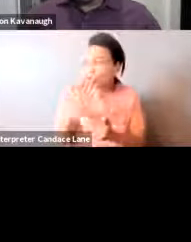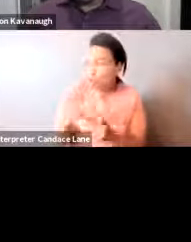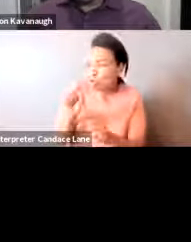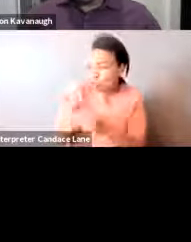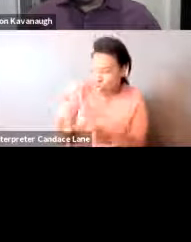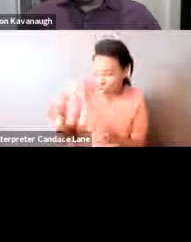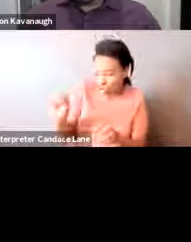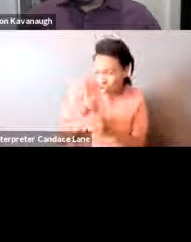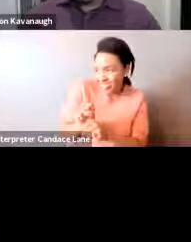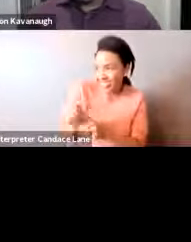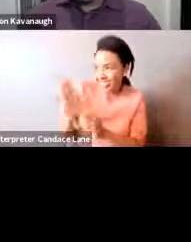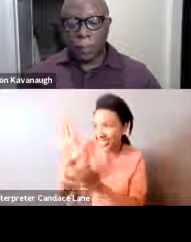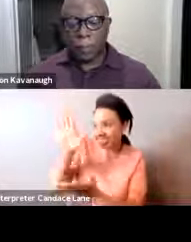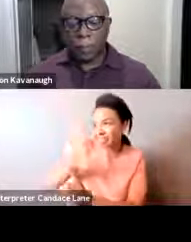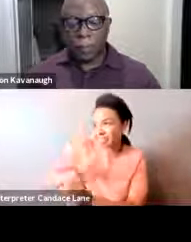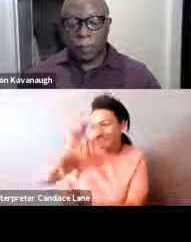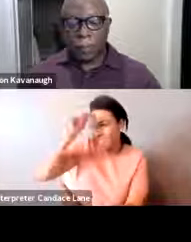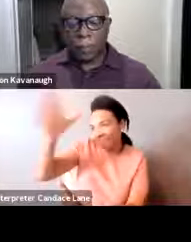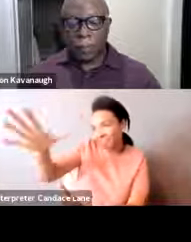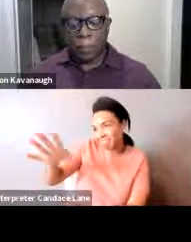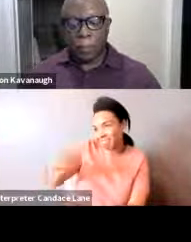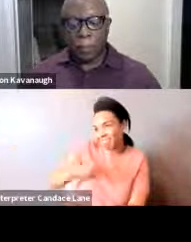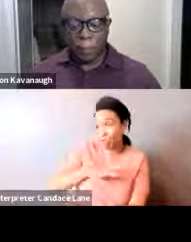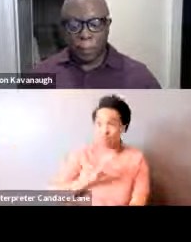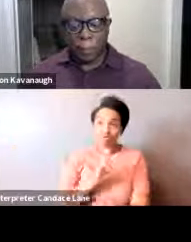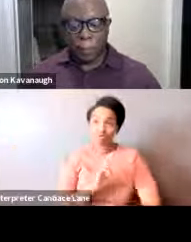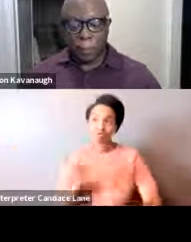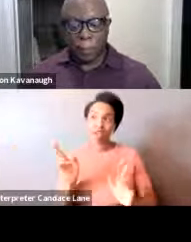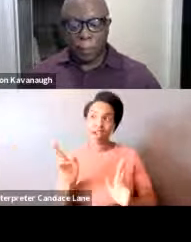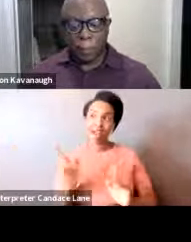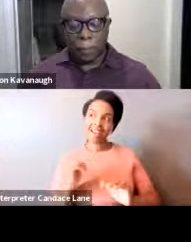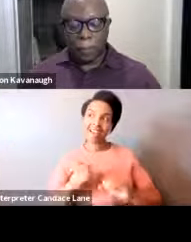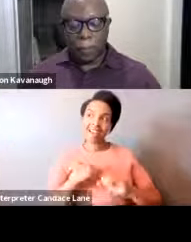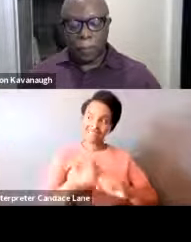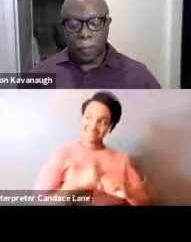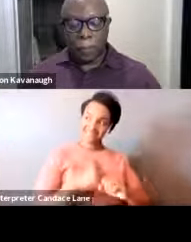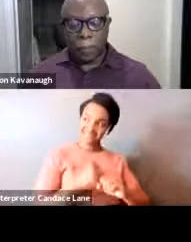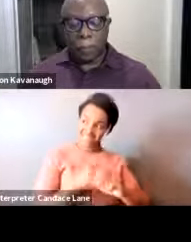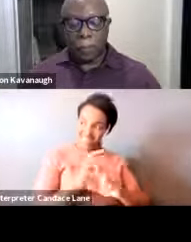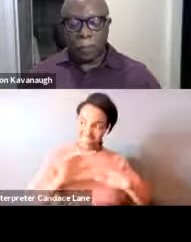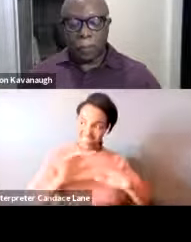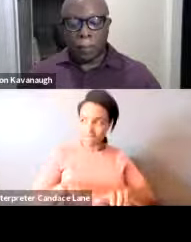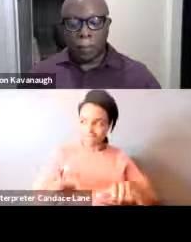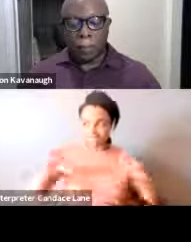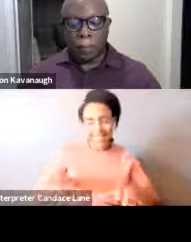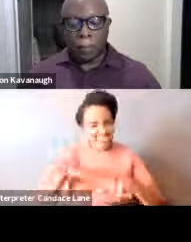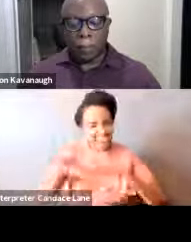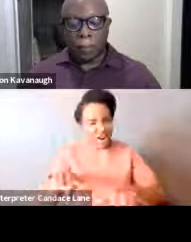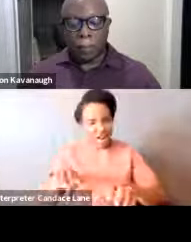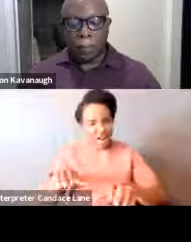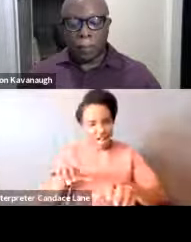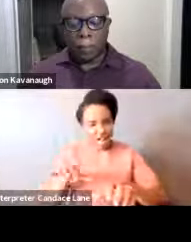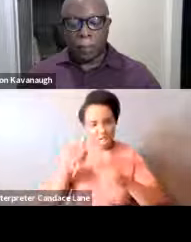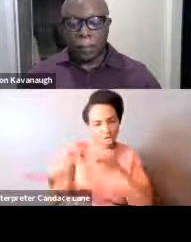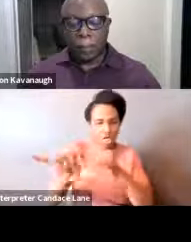this world. Ready, ready, ready to block and hustle. Shit and cuss you